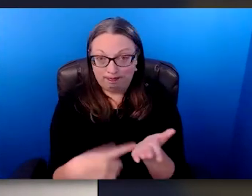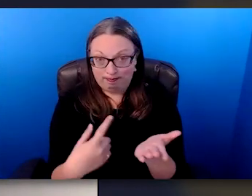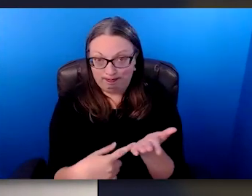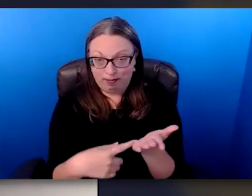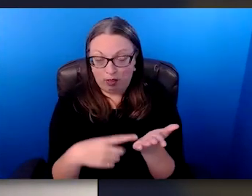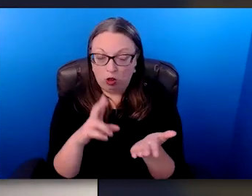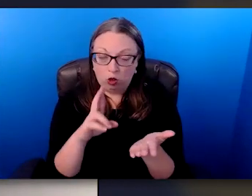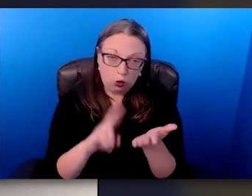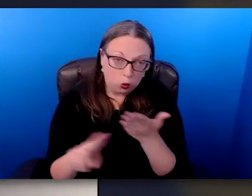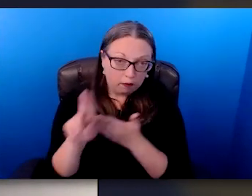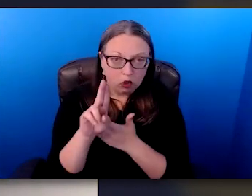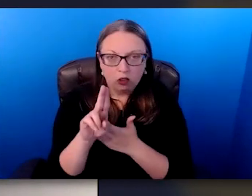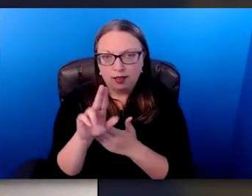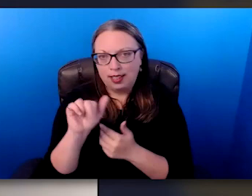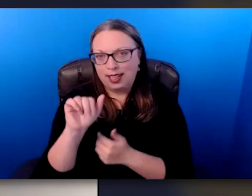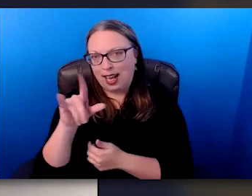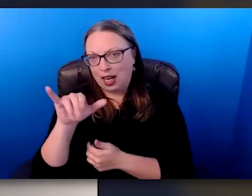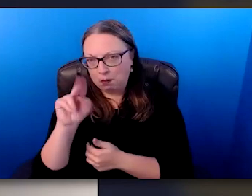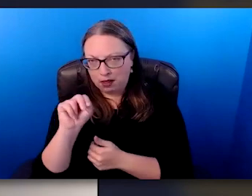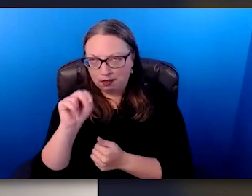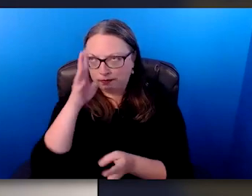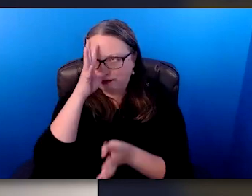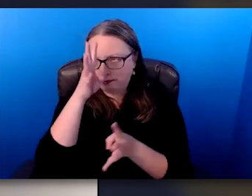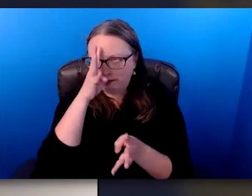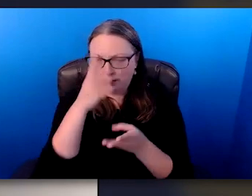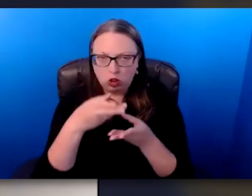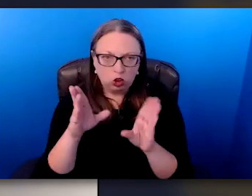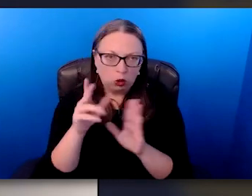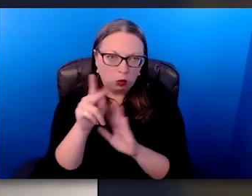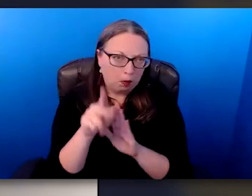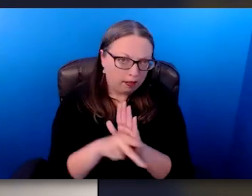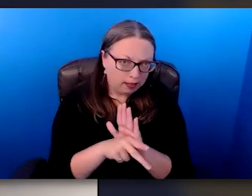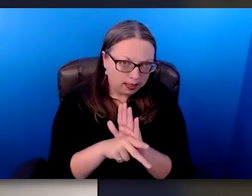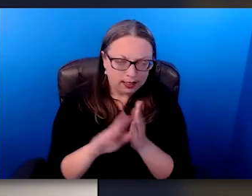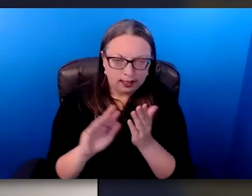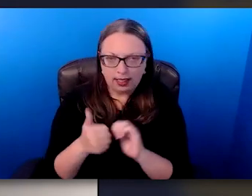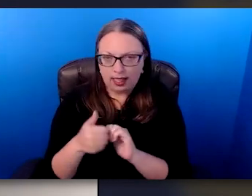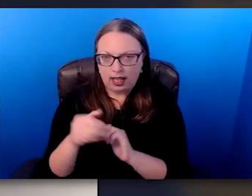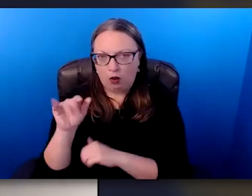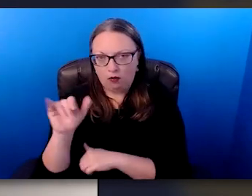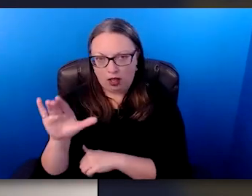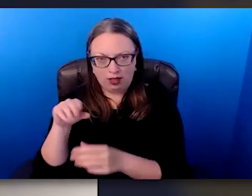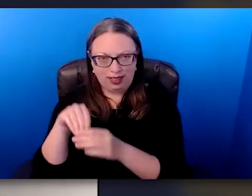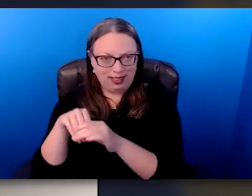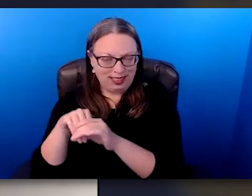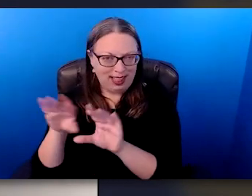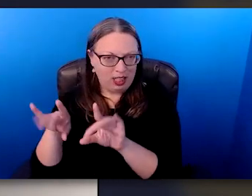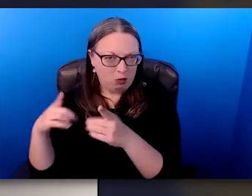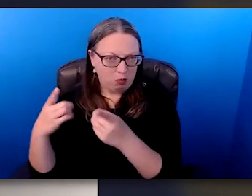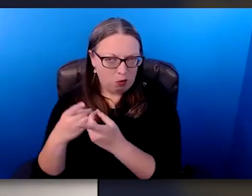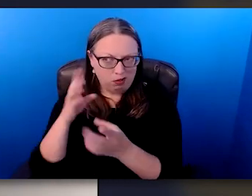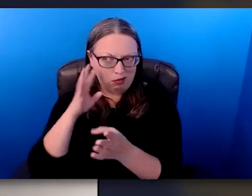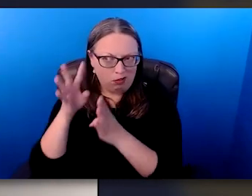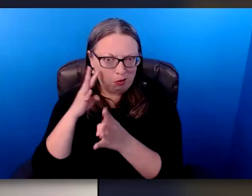university's administration is trying to come up with general policies, and then how faculty within their departments are kind of coming up with like little solutions for that